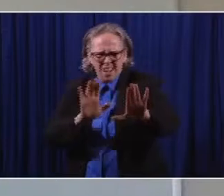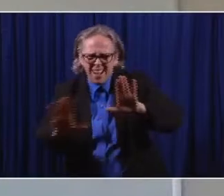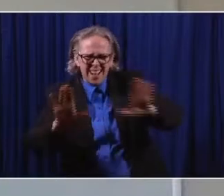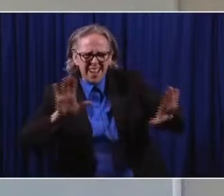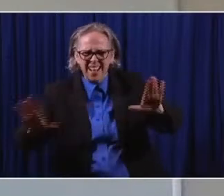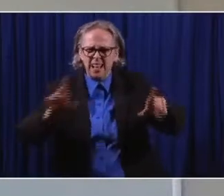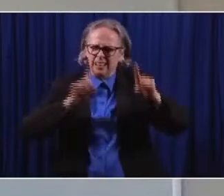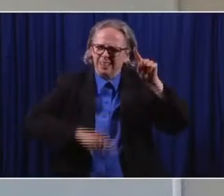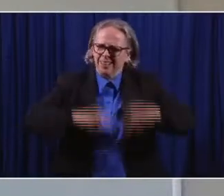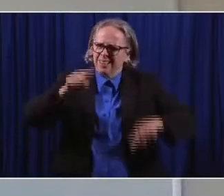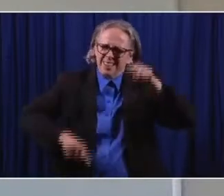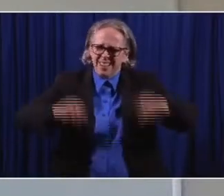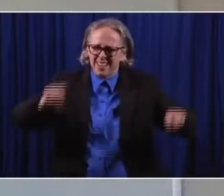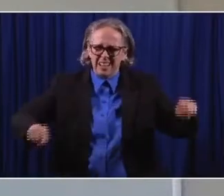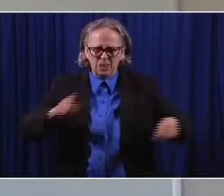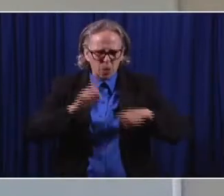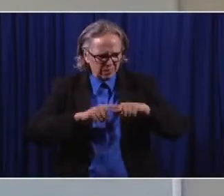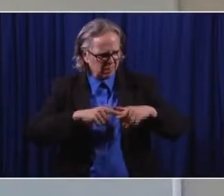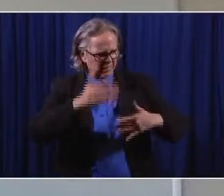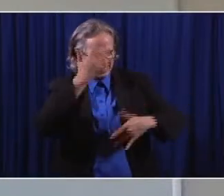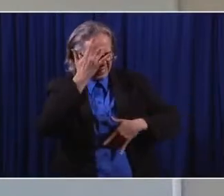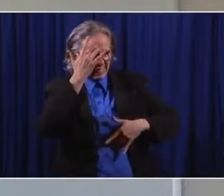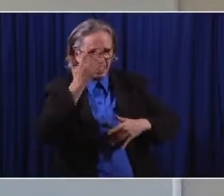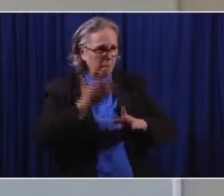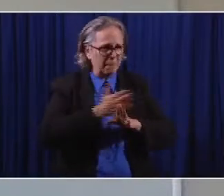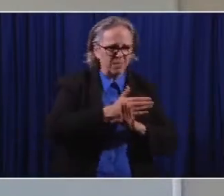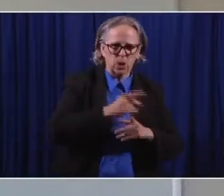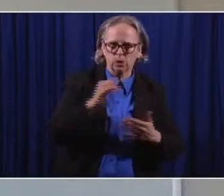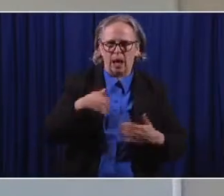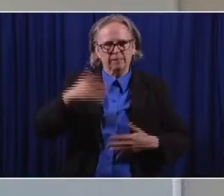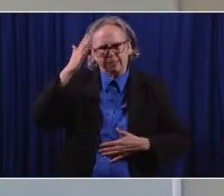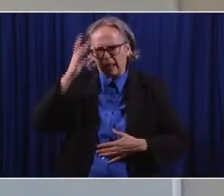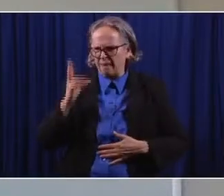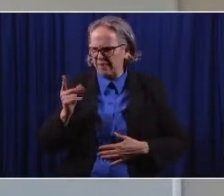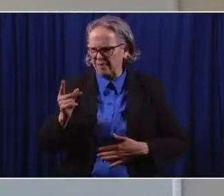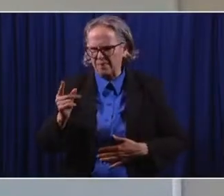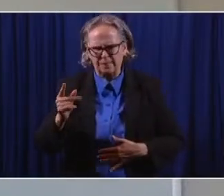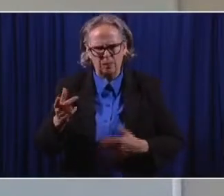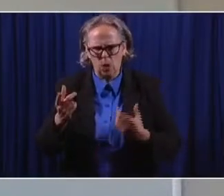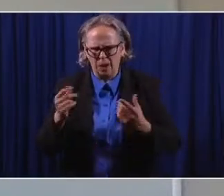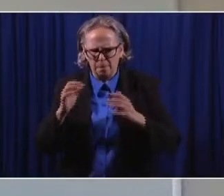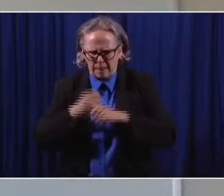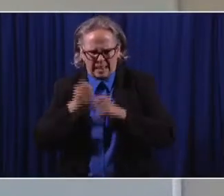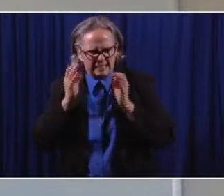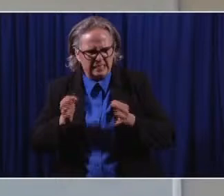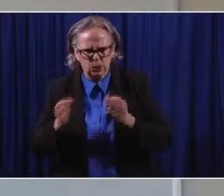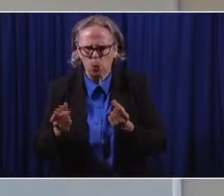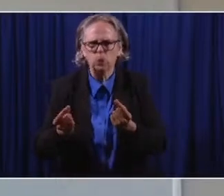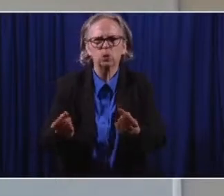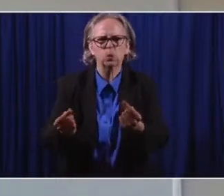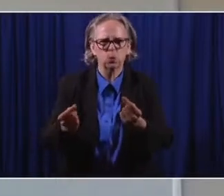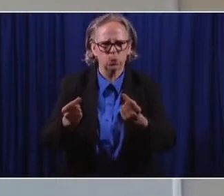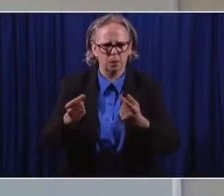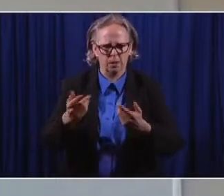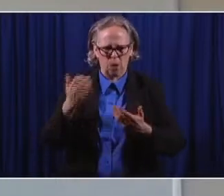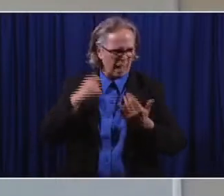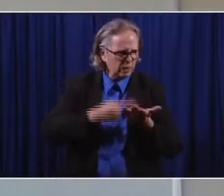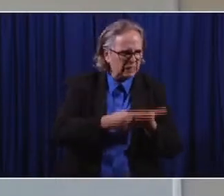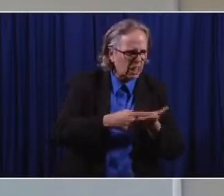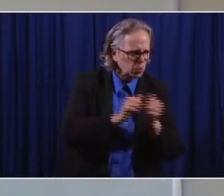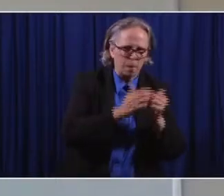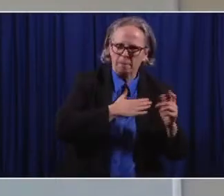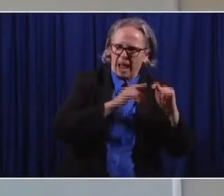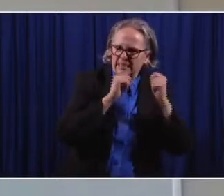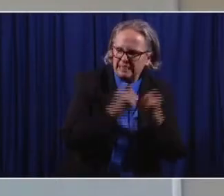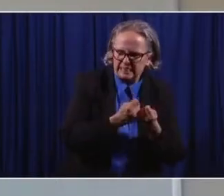be quick on your feet and have a team that's willing to consult with you and really go over